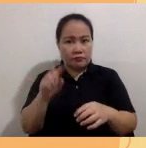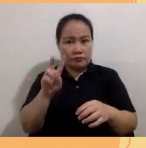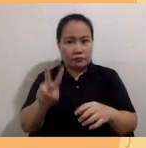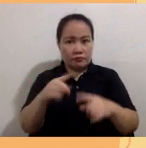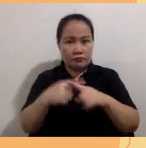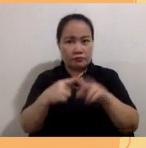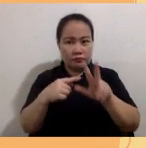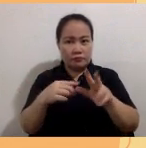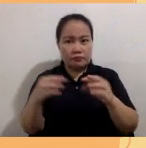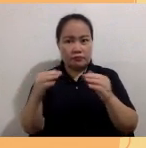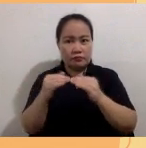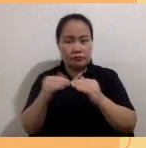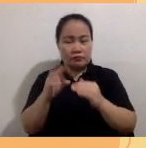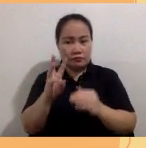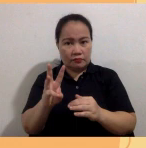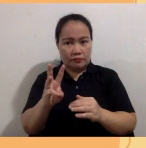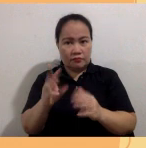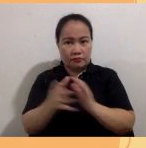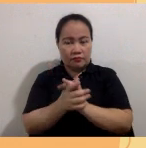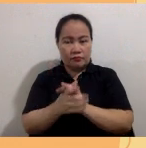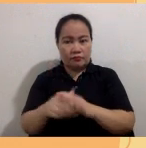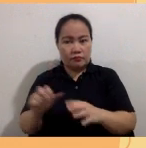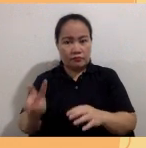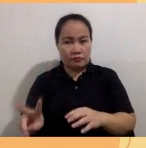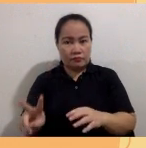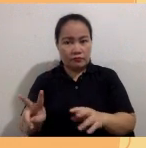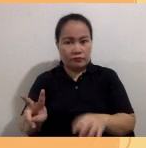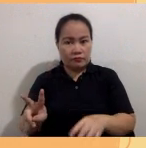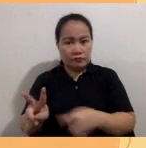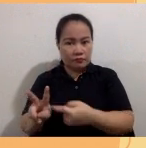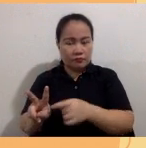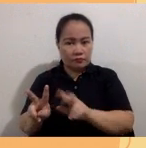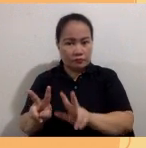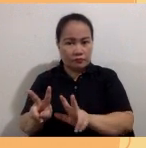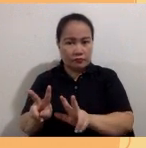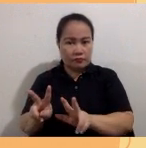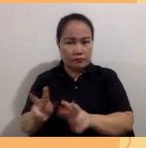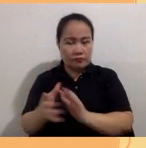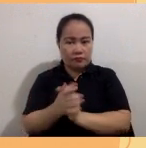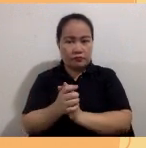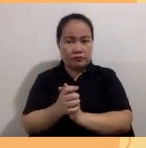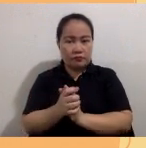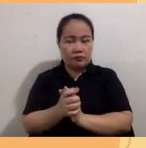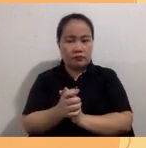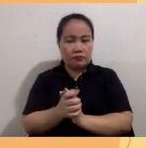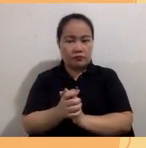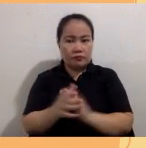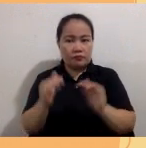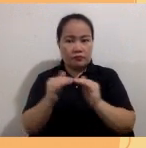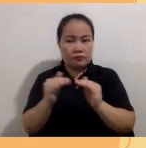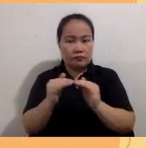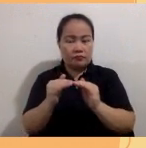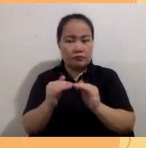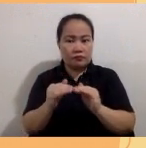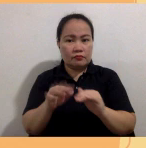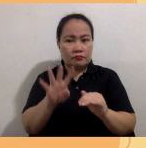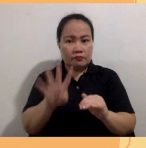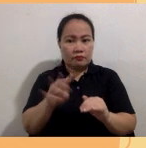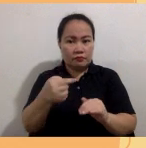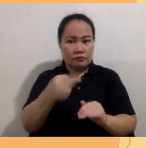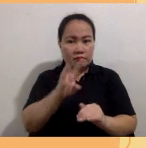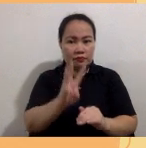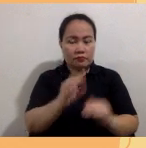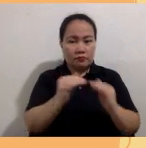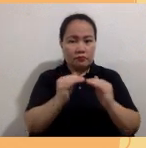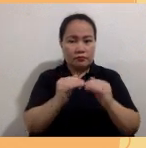us simplify 2 times 3, that is 6. And then 2 minus 3. Okay? So, we will